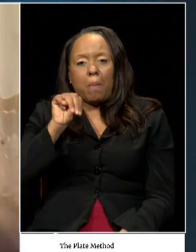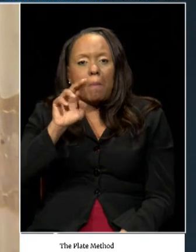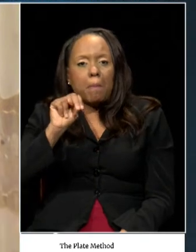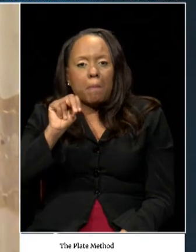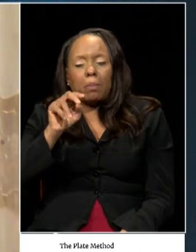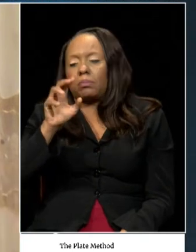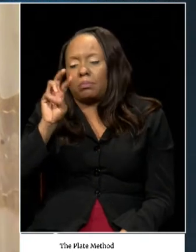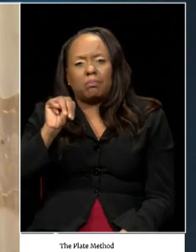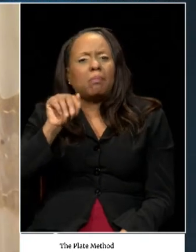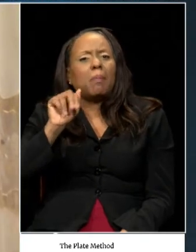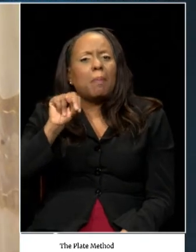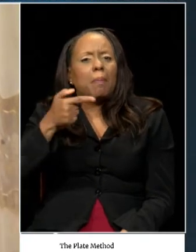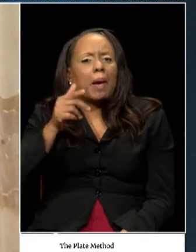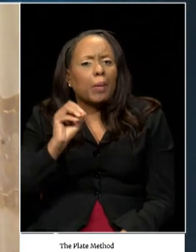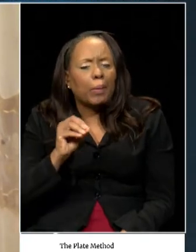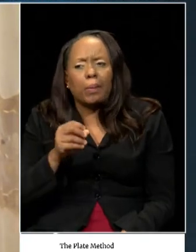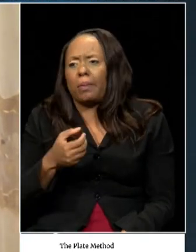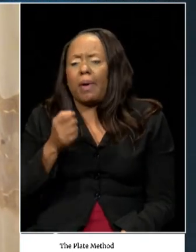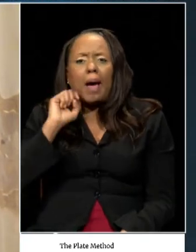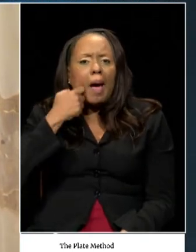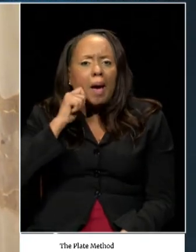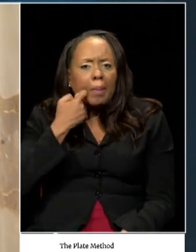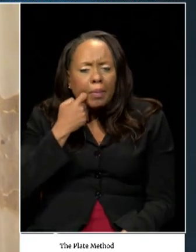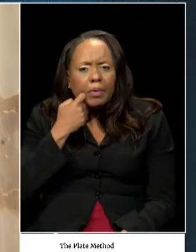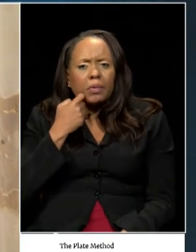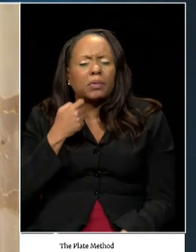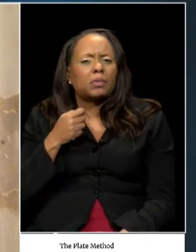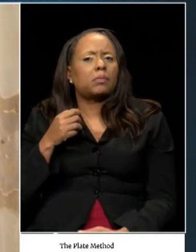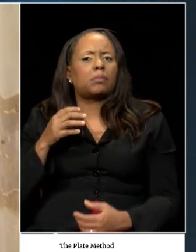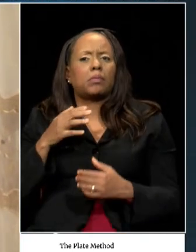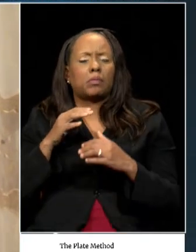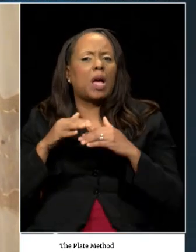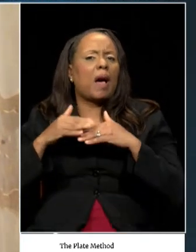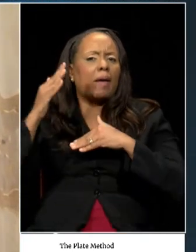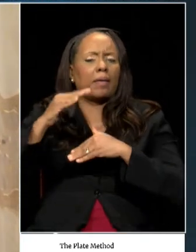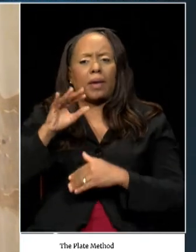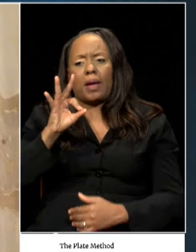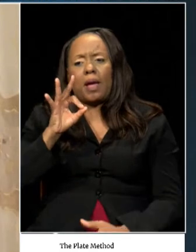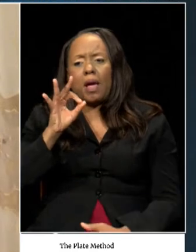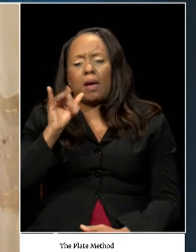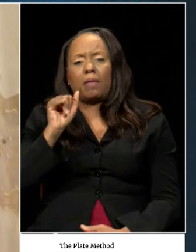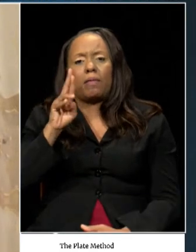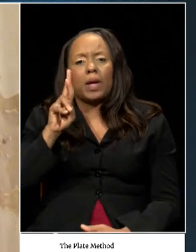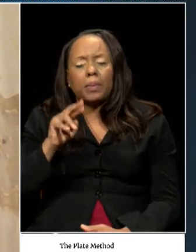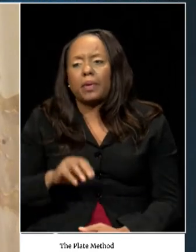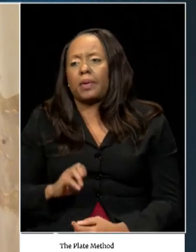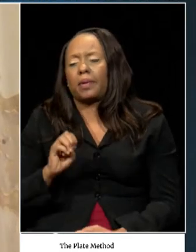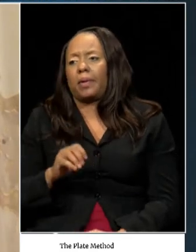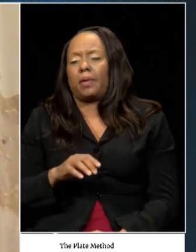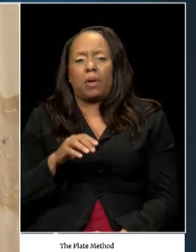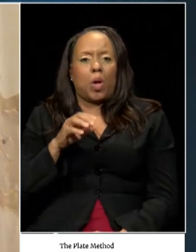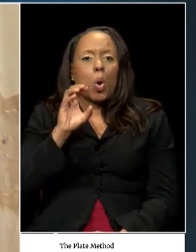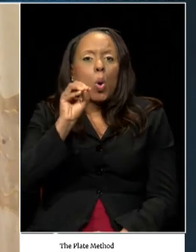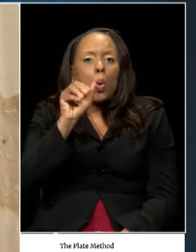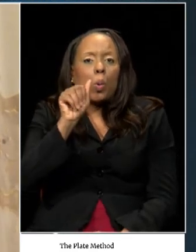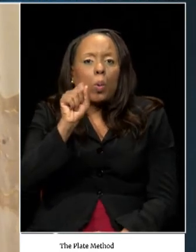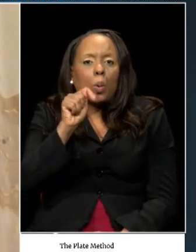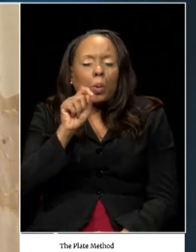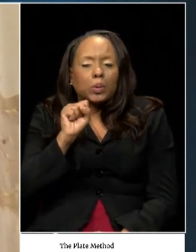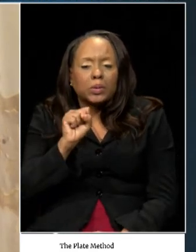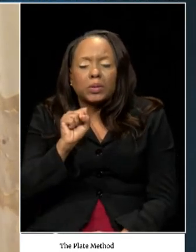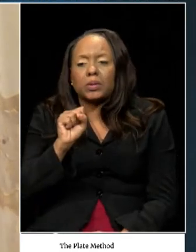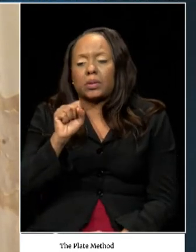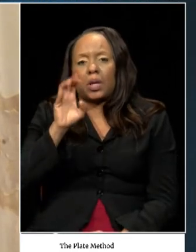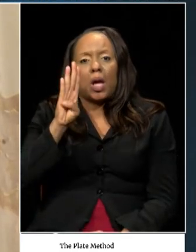apple, especially with the skin on, all of those are high fiber foods. In addition to your oats, barley, linseed, chia seeds.